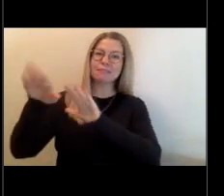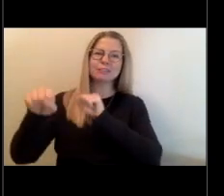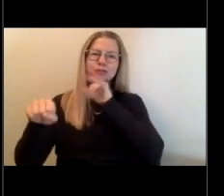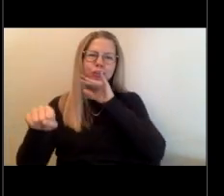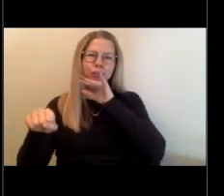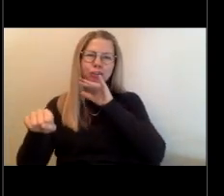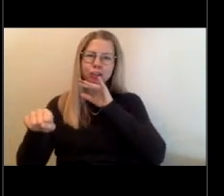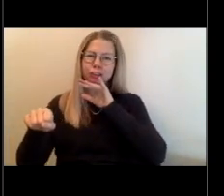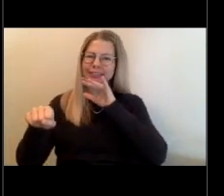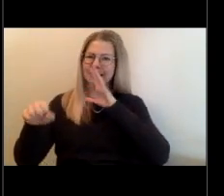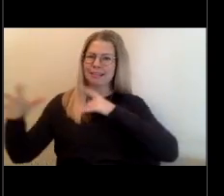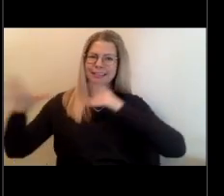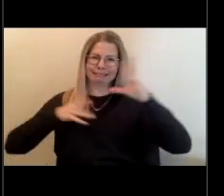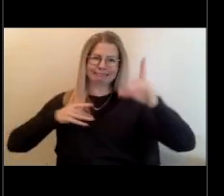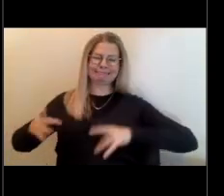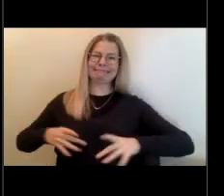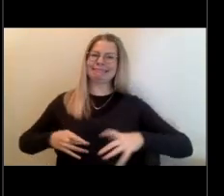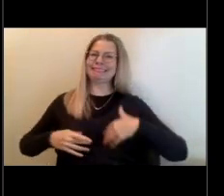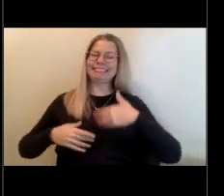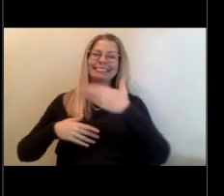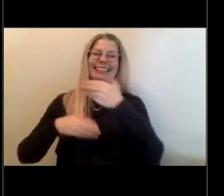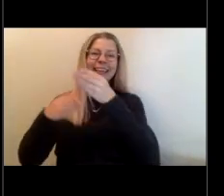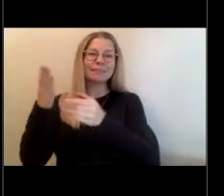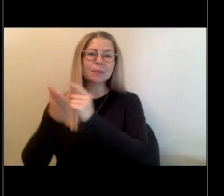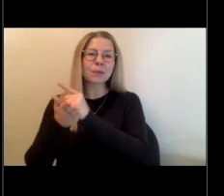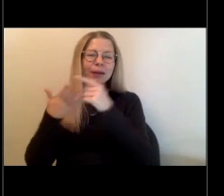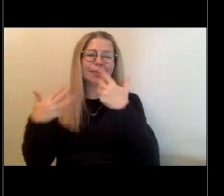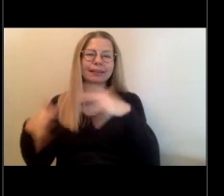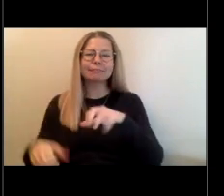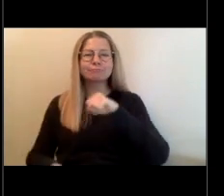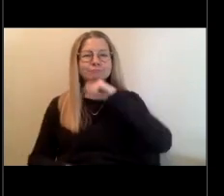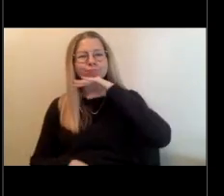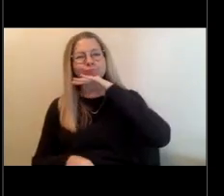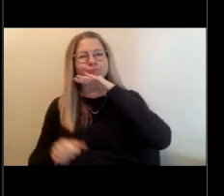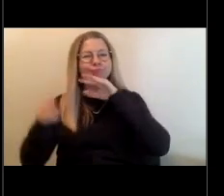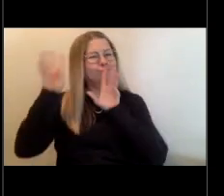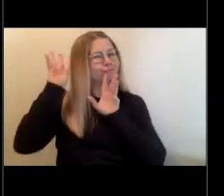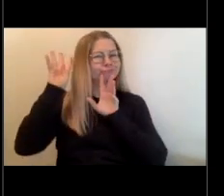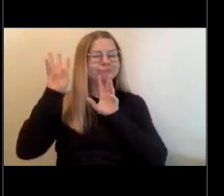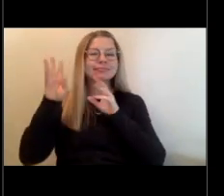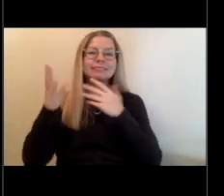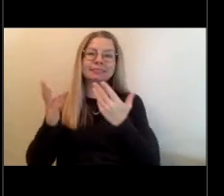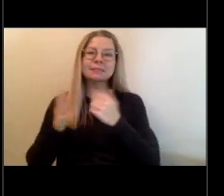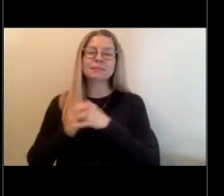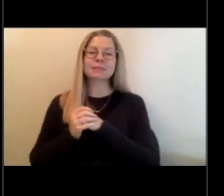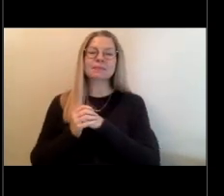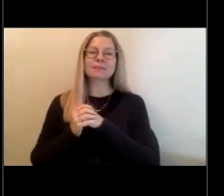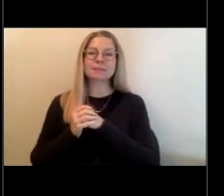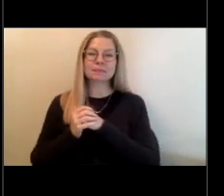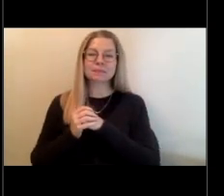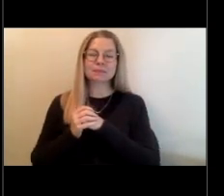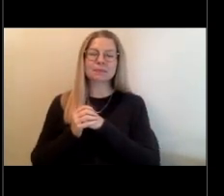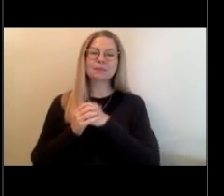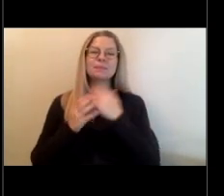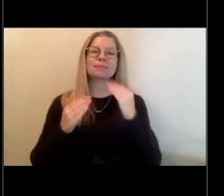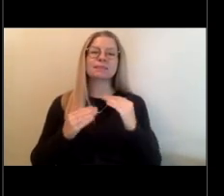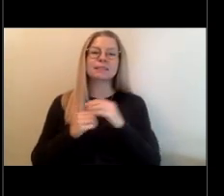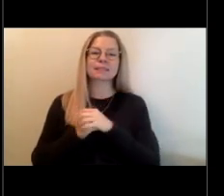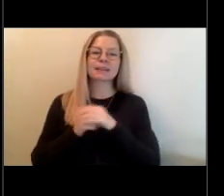by the end of the week, we looked like people we wouldn't have recognized. It definitely feels great to reach the goal and to celebrate